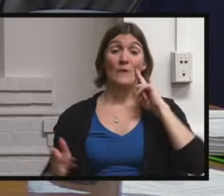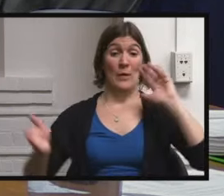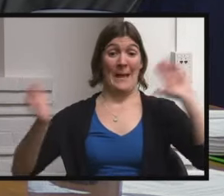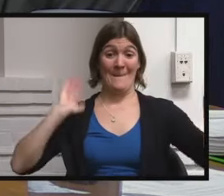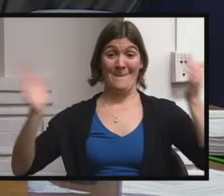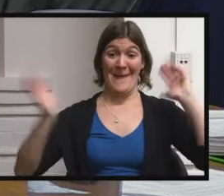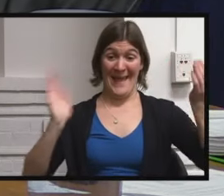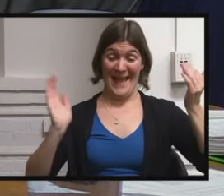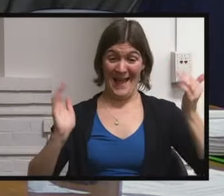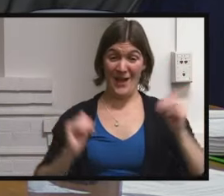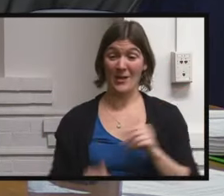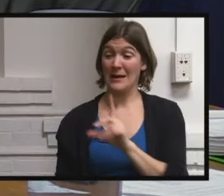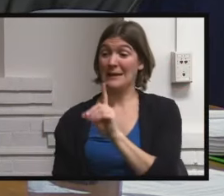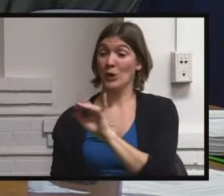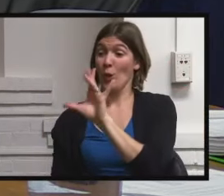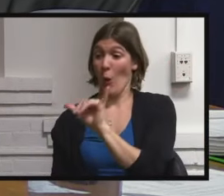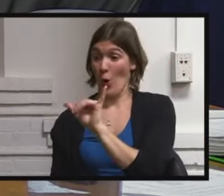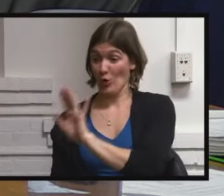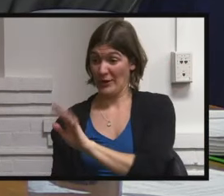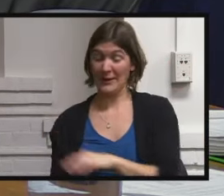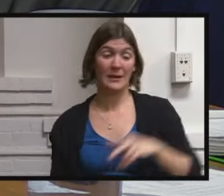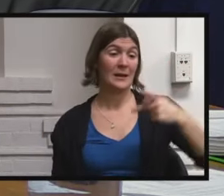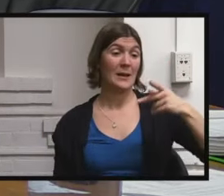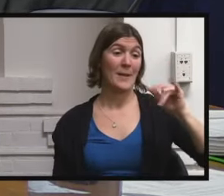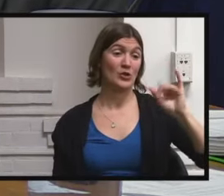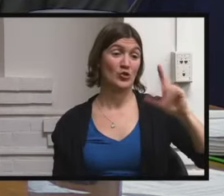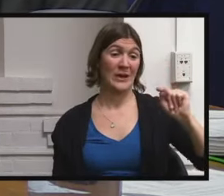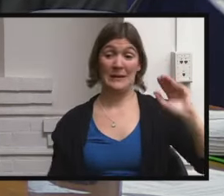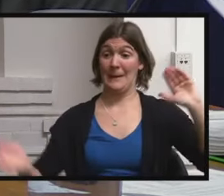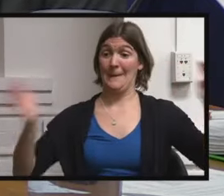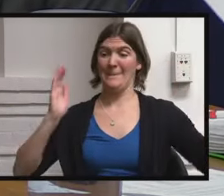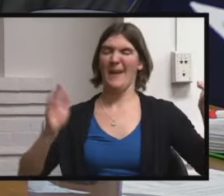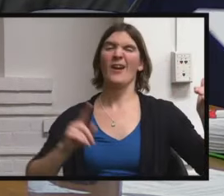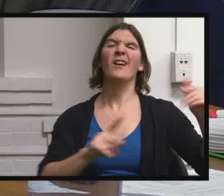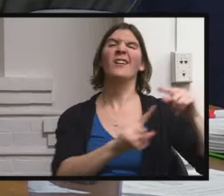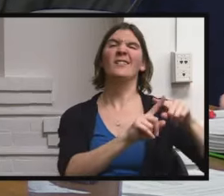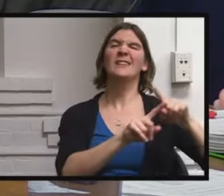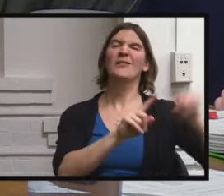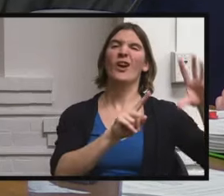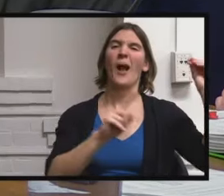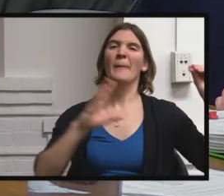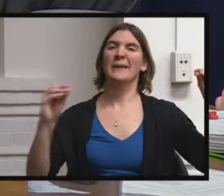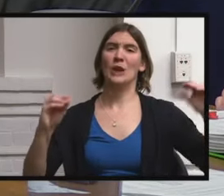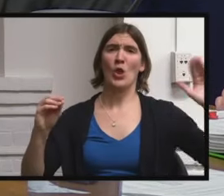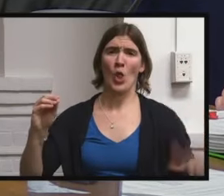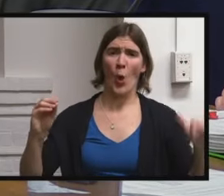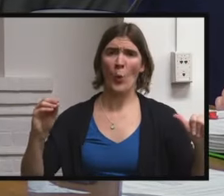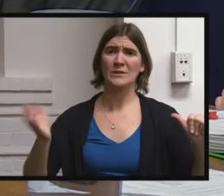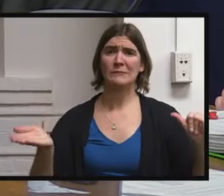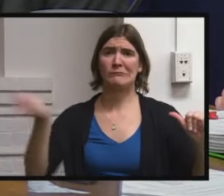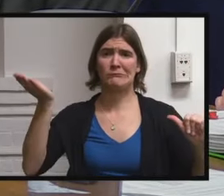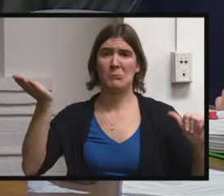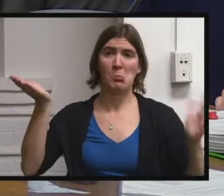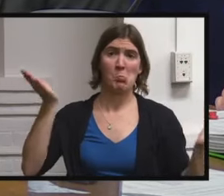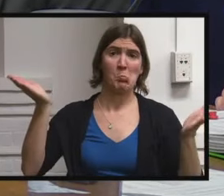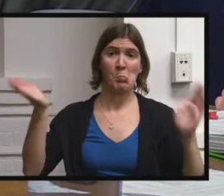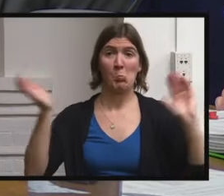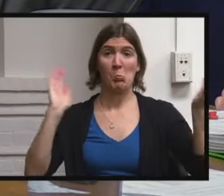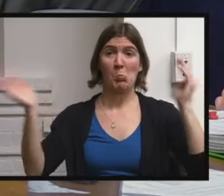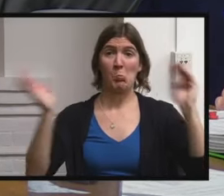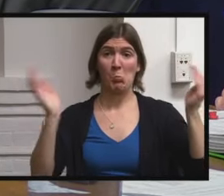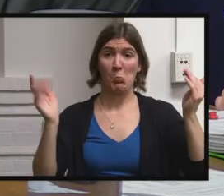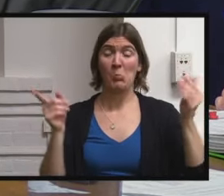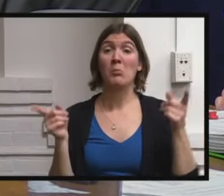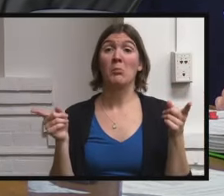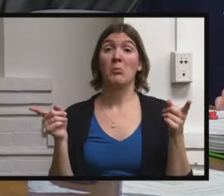apples-to-apples comparison of the DeLorey bid and the Patriot bid for Patriot Freightliner, that was the actual low bid for straight dollar